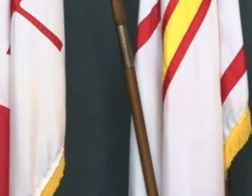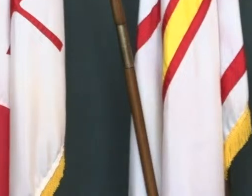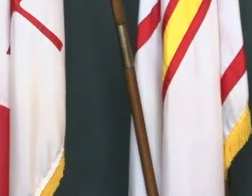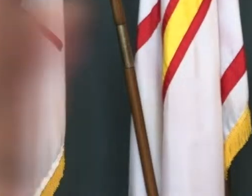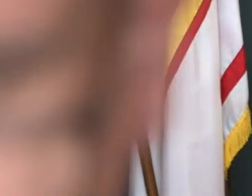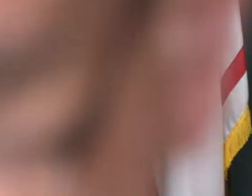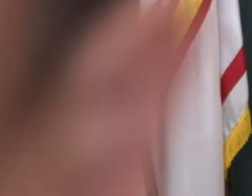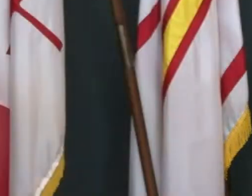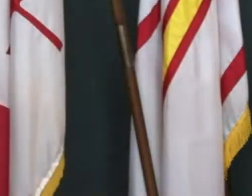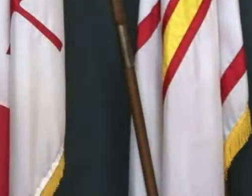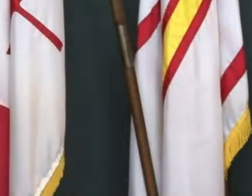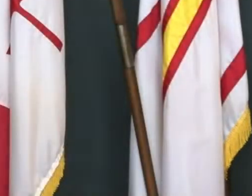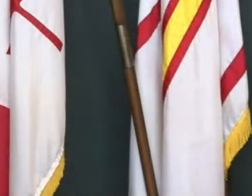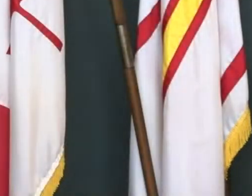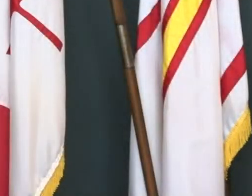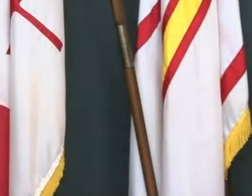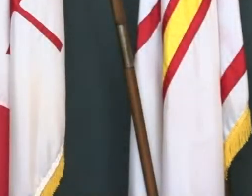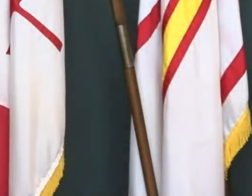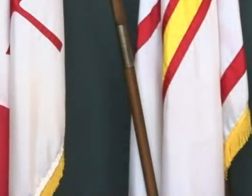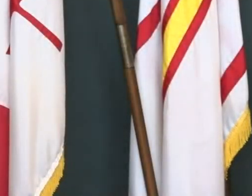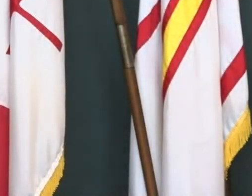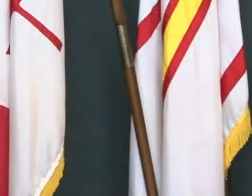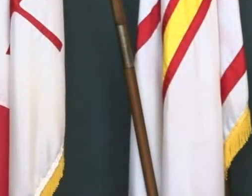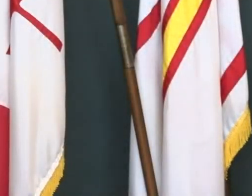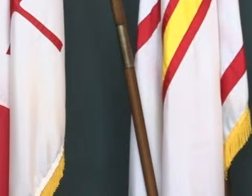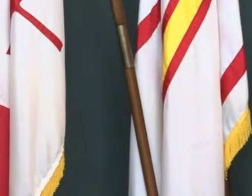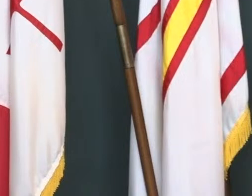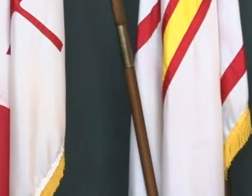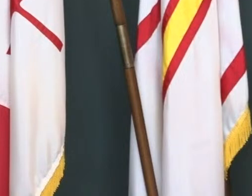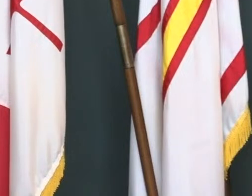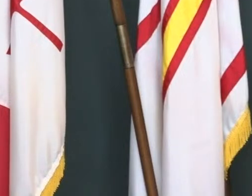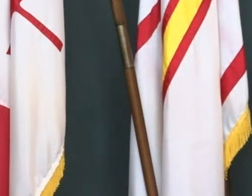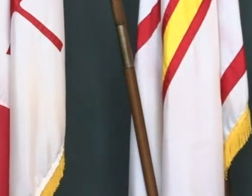make a difference at home and around the world. Gemma?